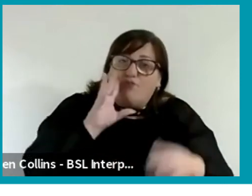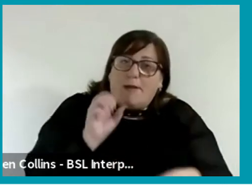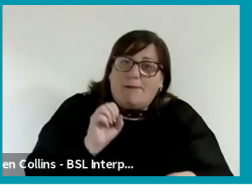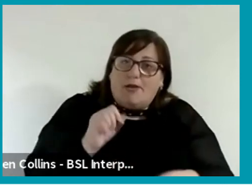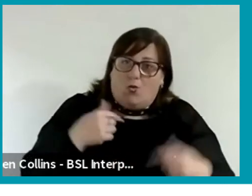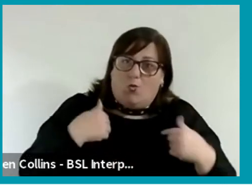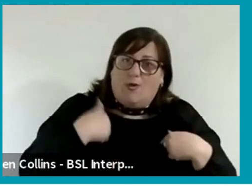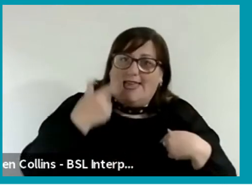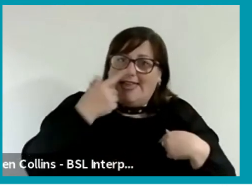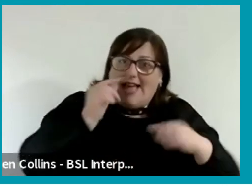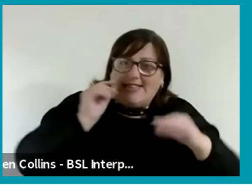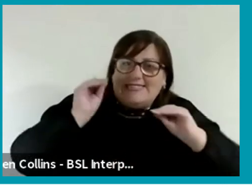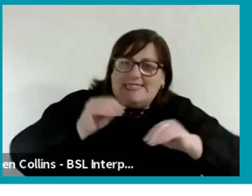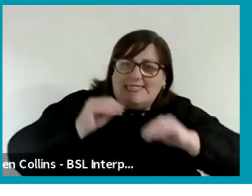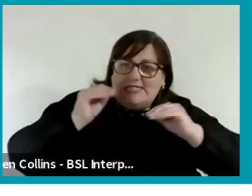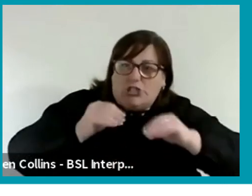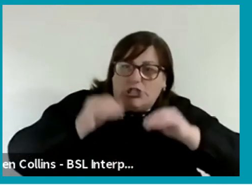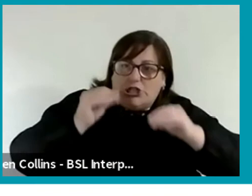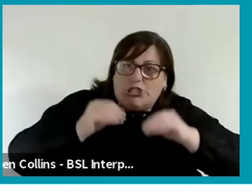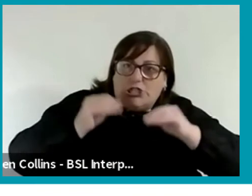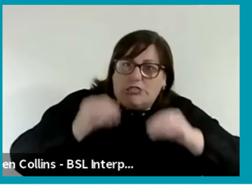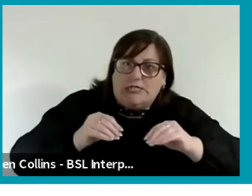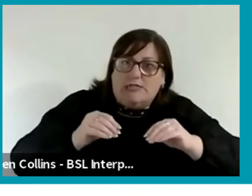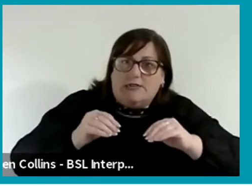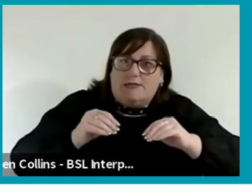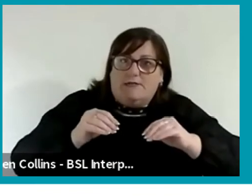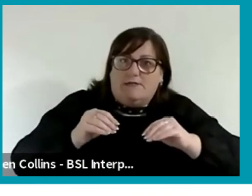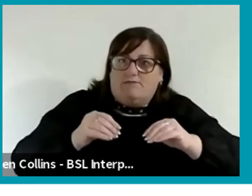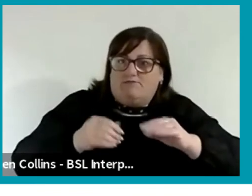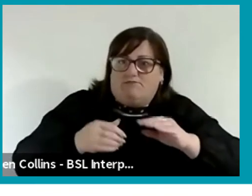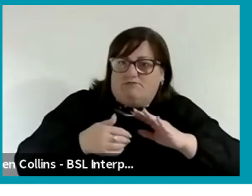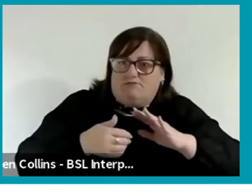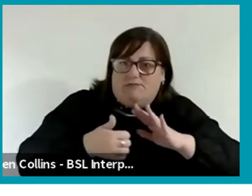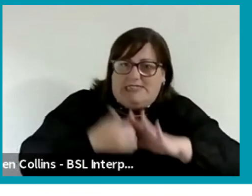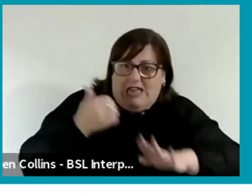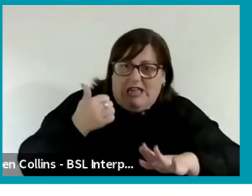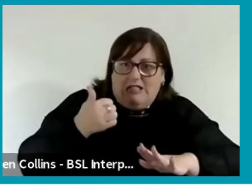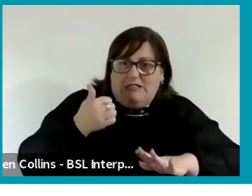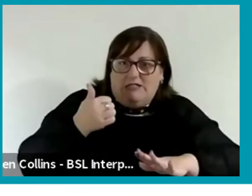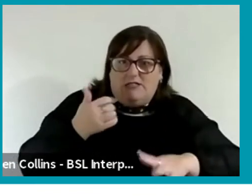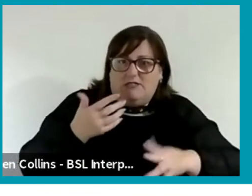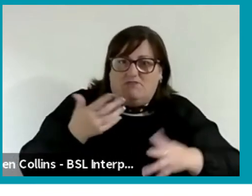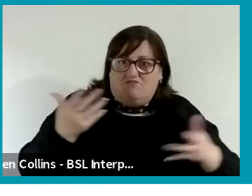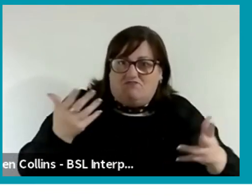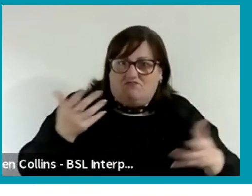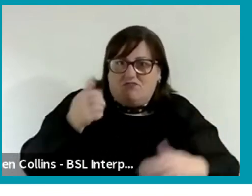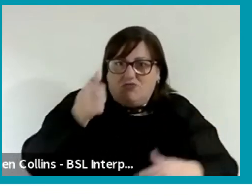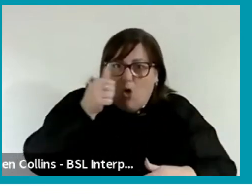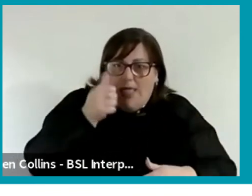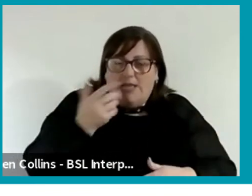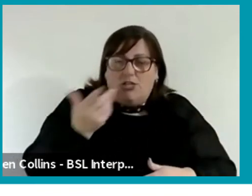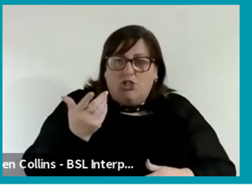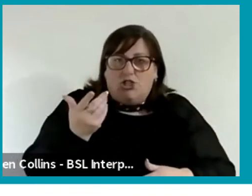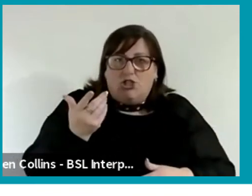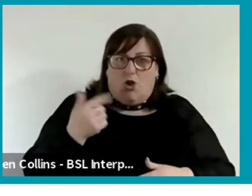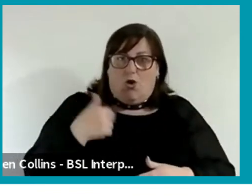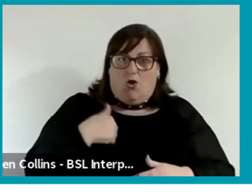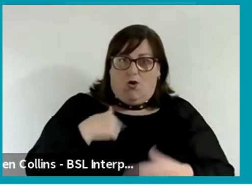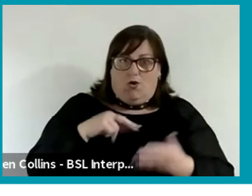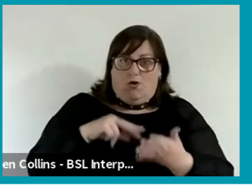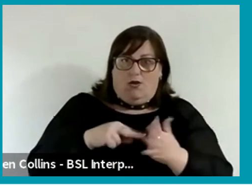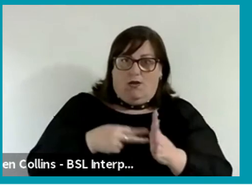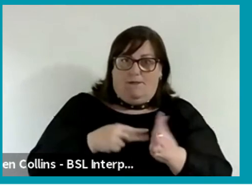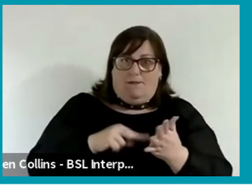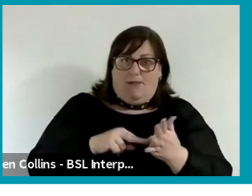that you can learn you can have your first experiences at OSTC. So what we're planning to do, we're planning to launch